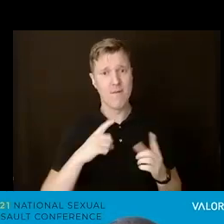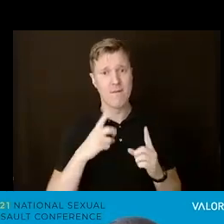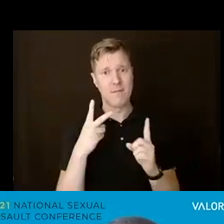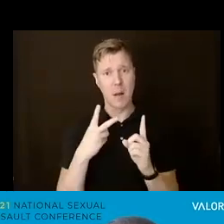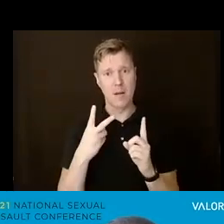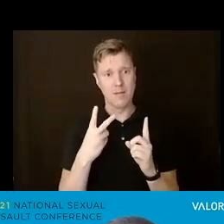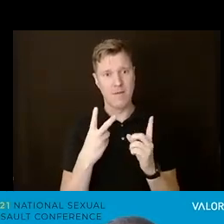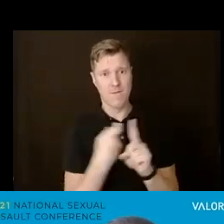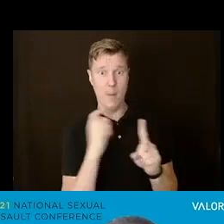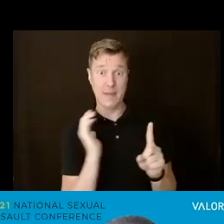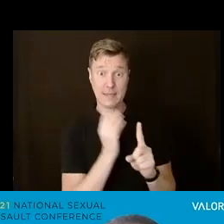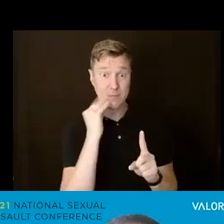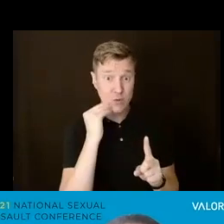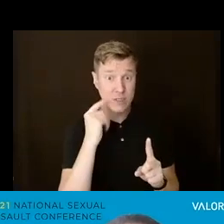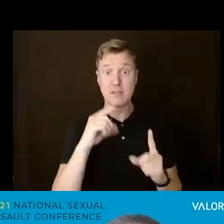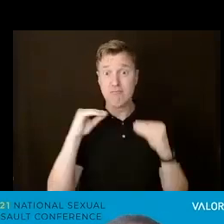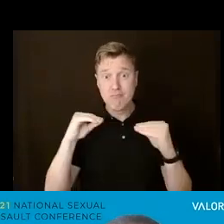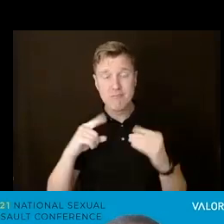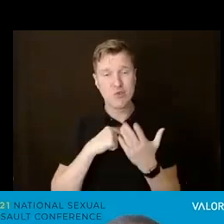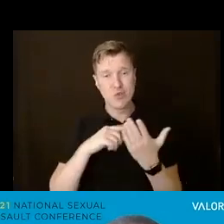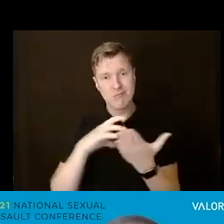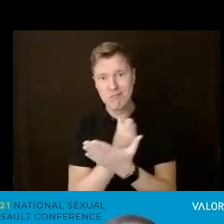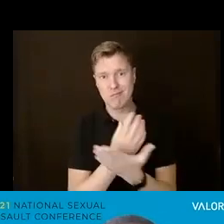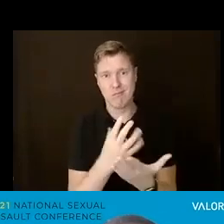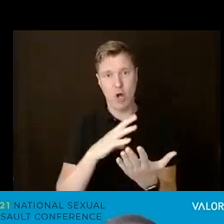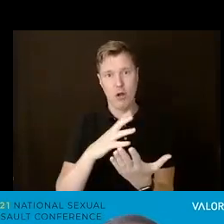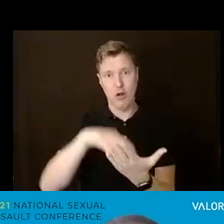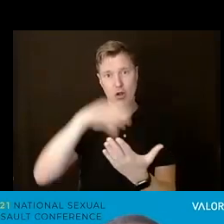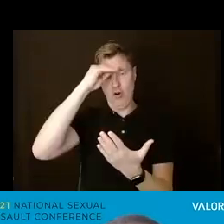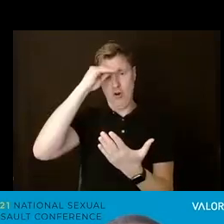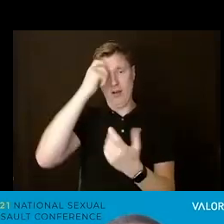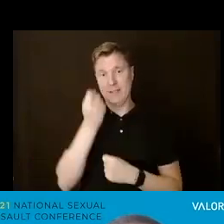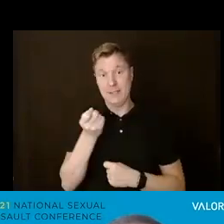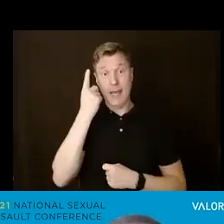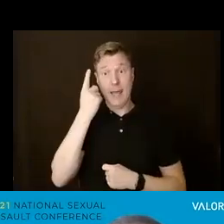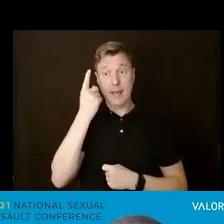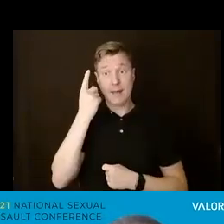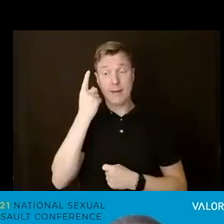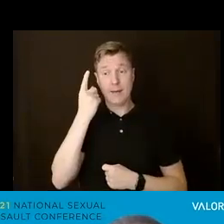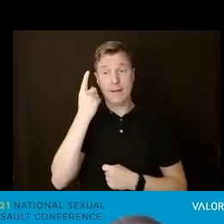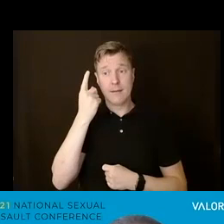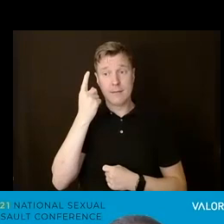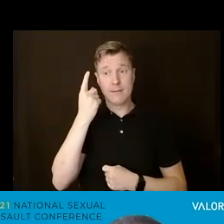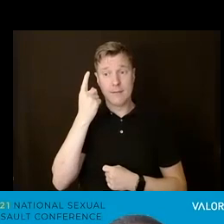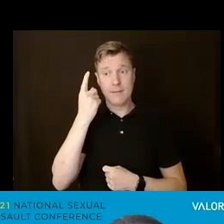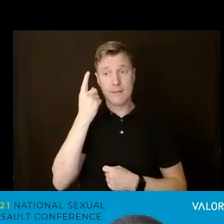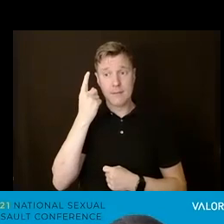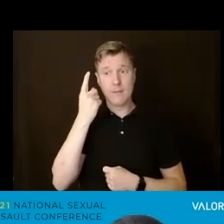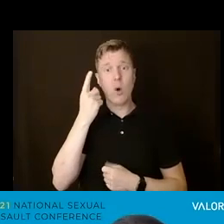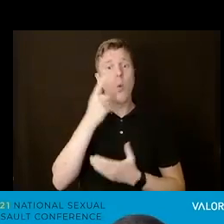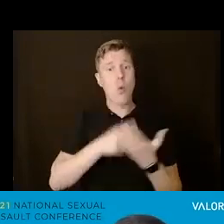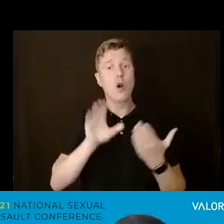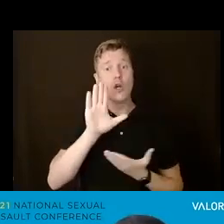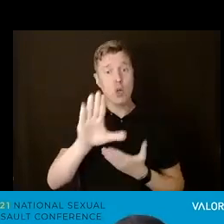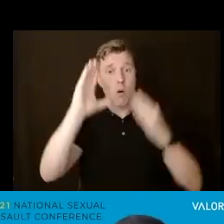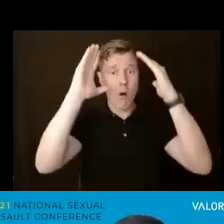right? And so I think it's really important just to kind of ground again in what are your hopes,